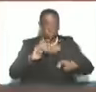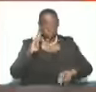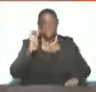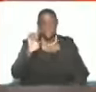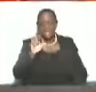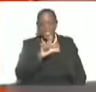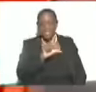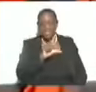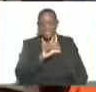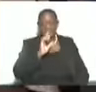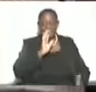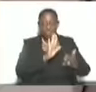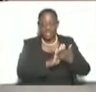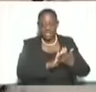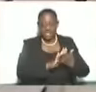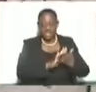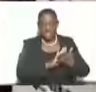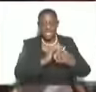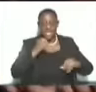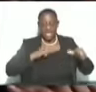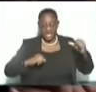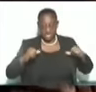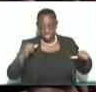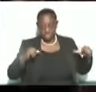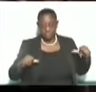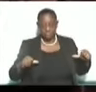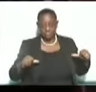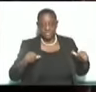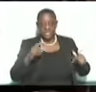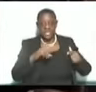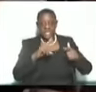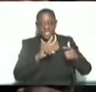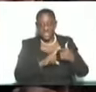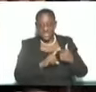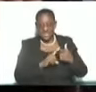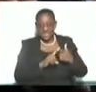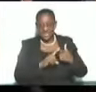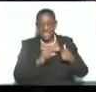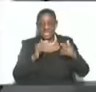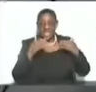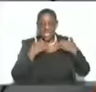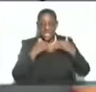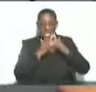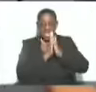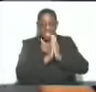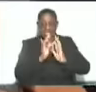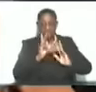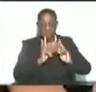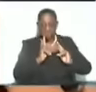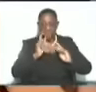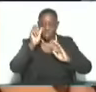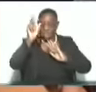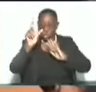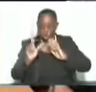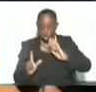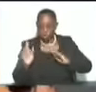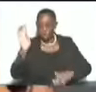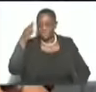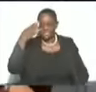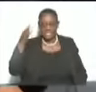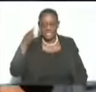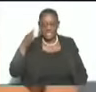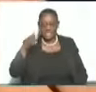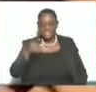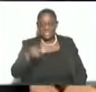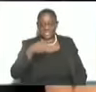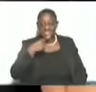additional officers would be called to reinforce the barricades, asking the group to lower their signs. There's no law that says that I don't have the freedom